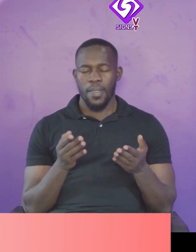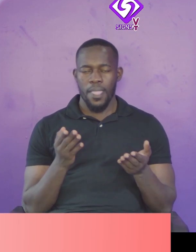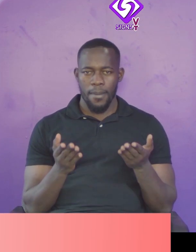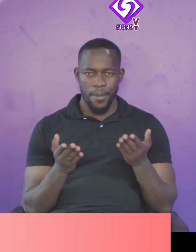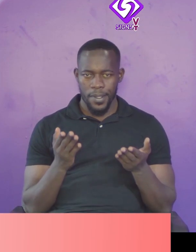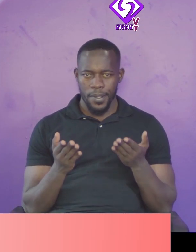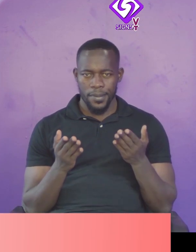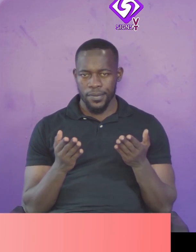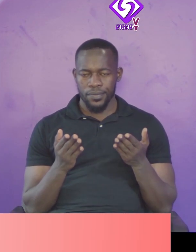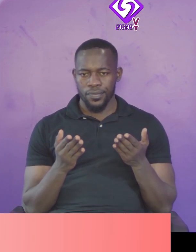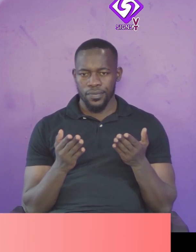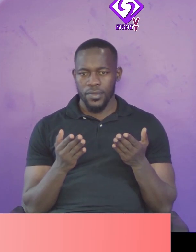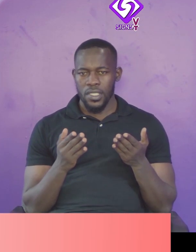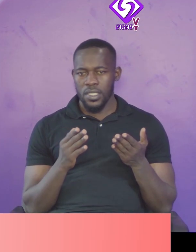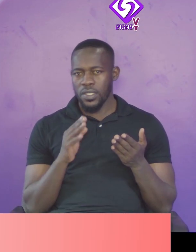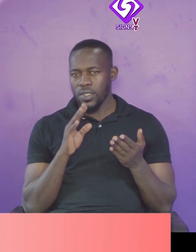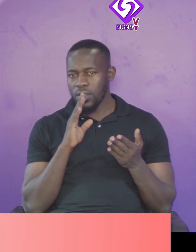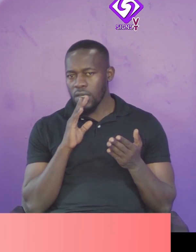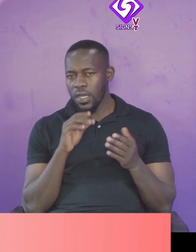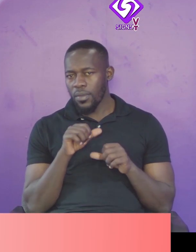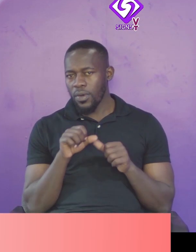Maybe what we've not mentioned is